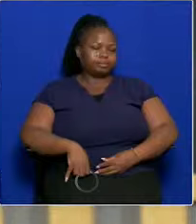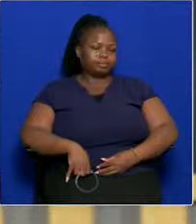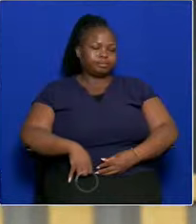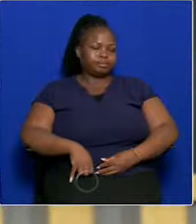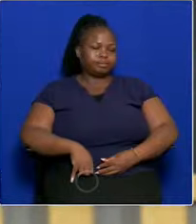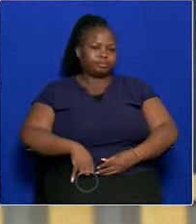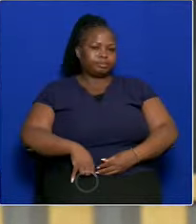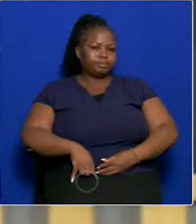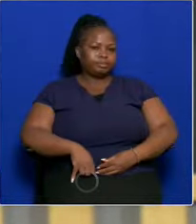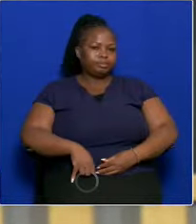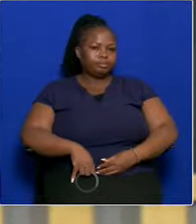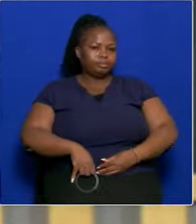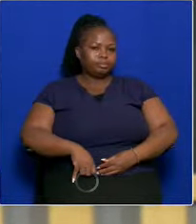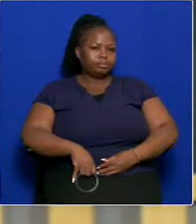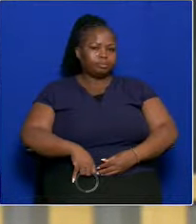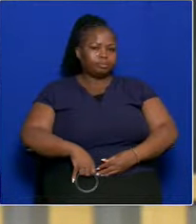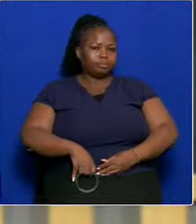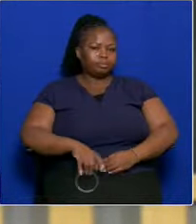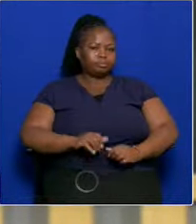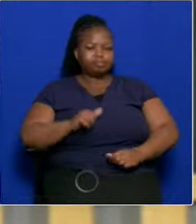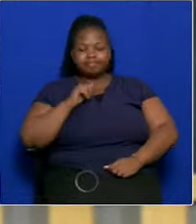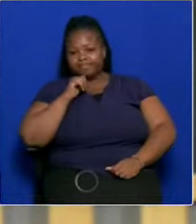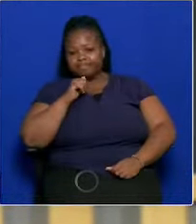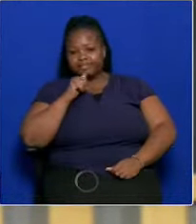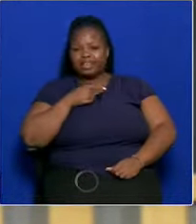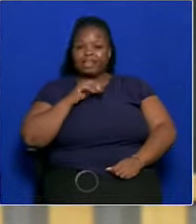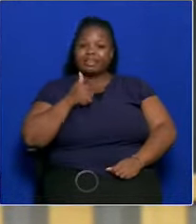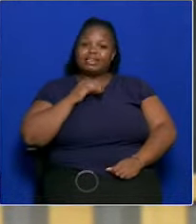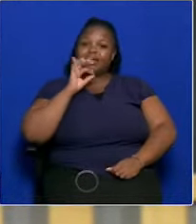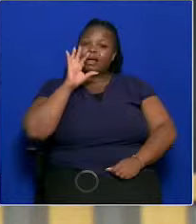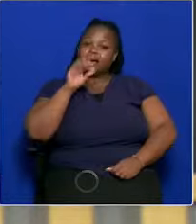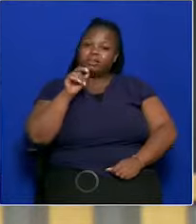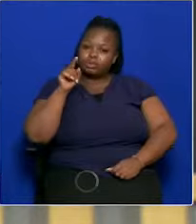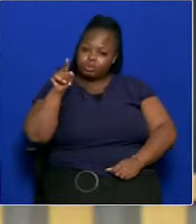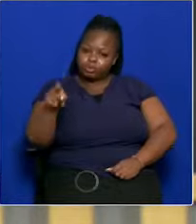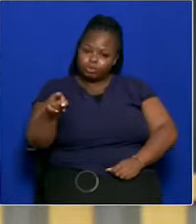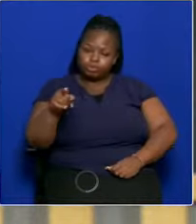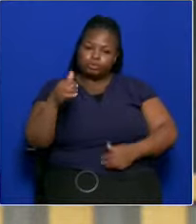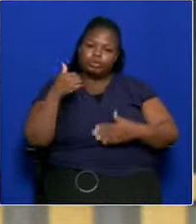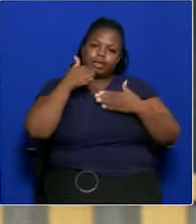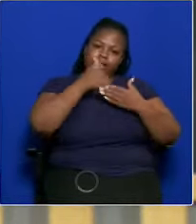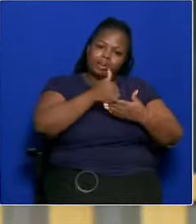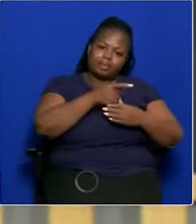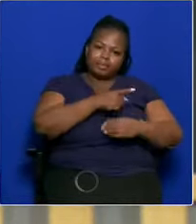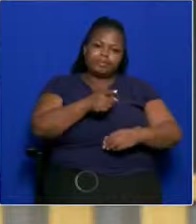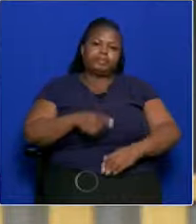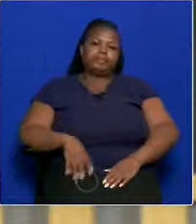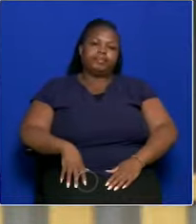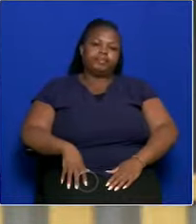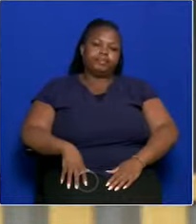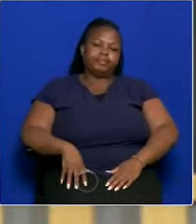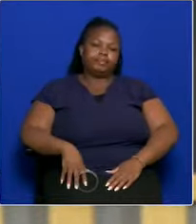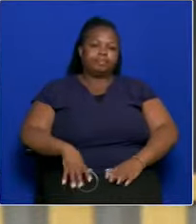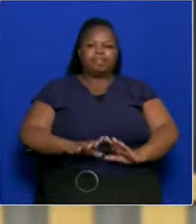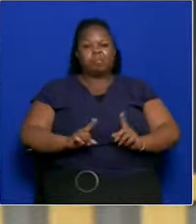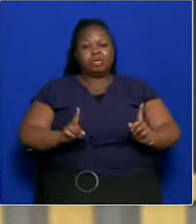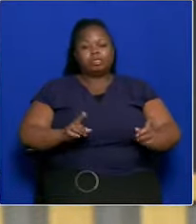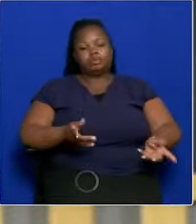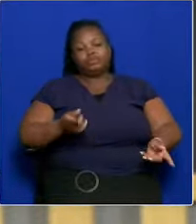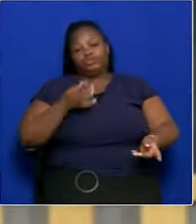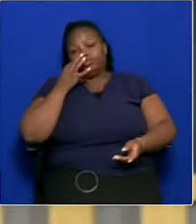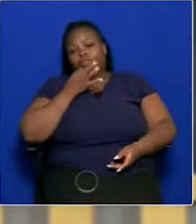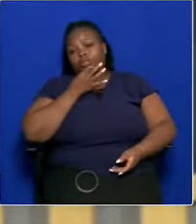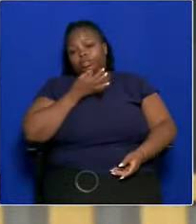He nonetheless asks you to assist him, even though you say he knows that